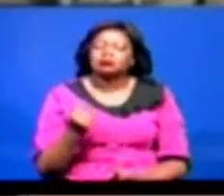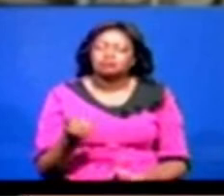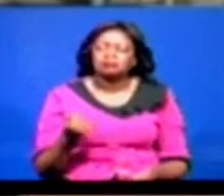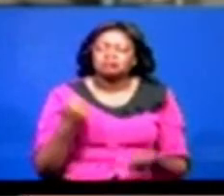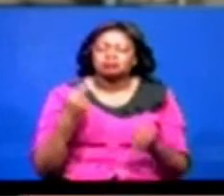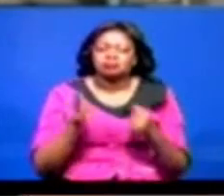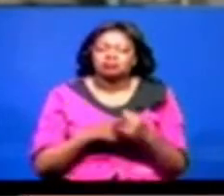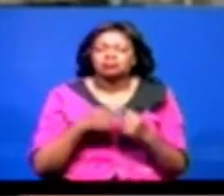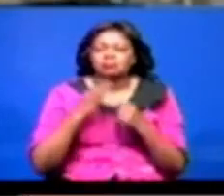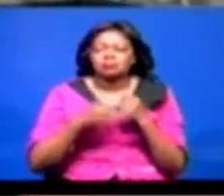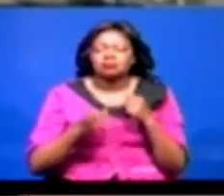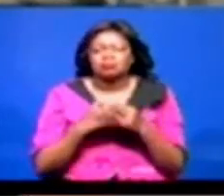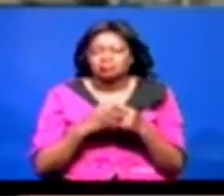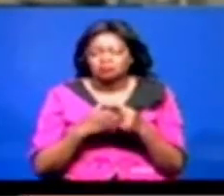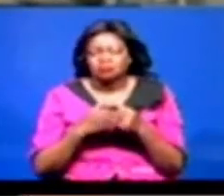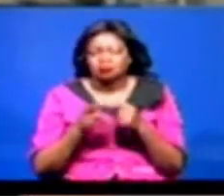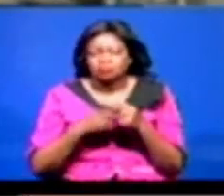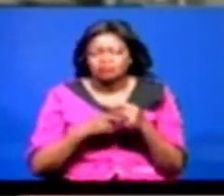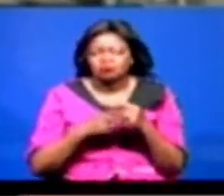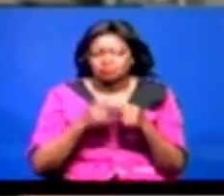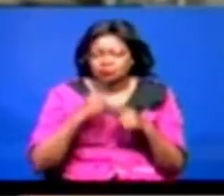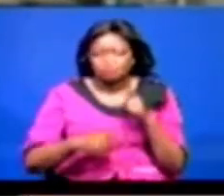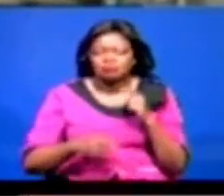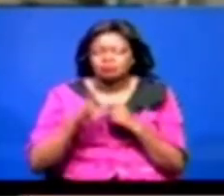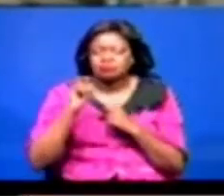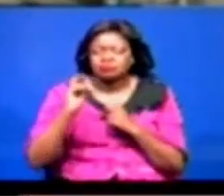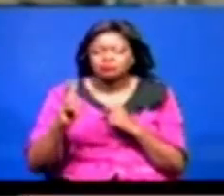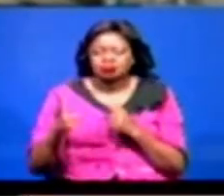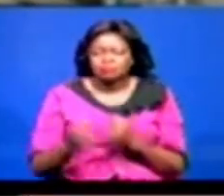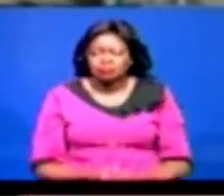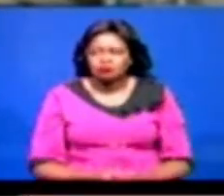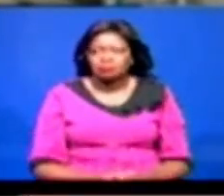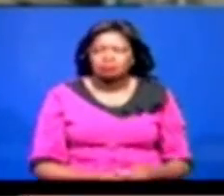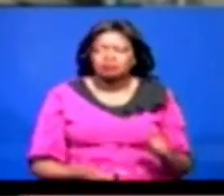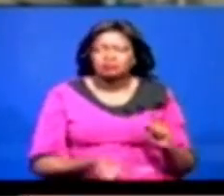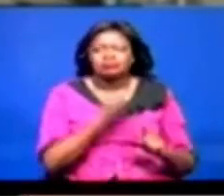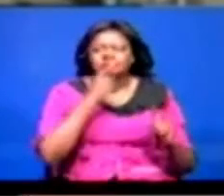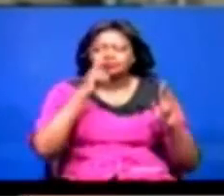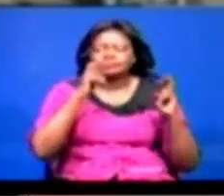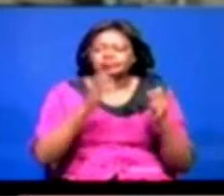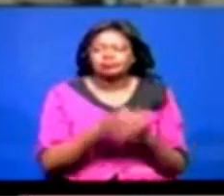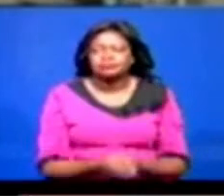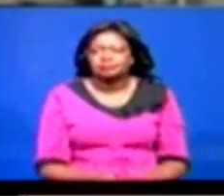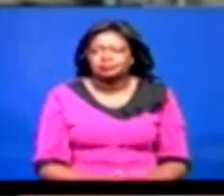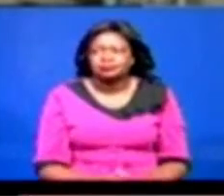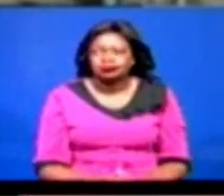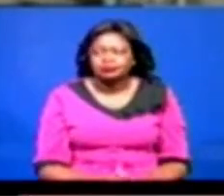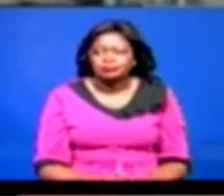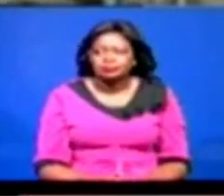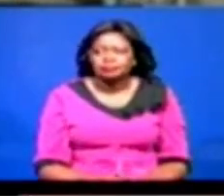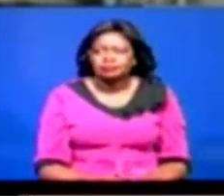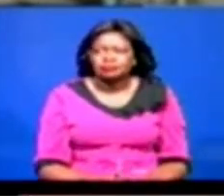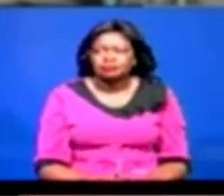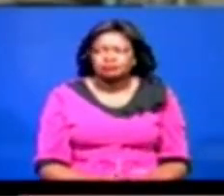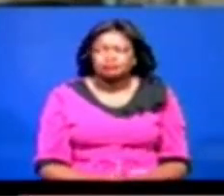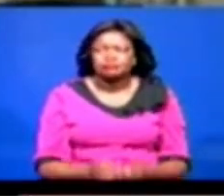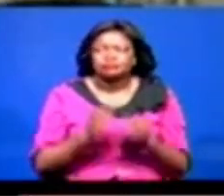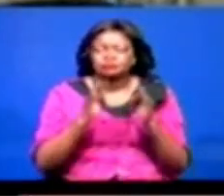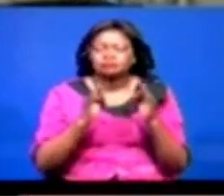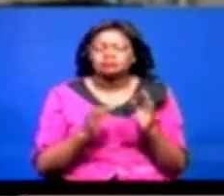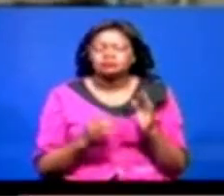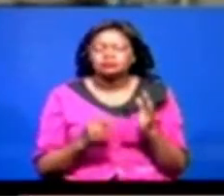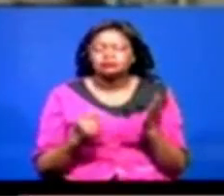2022. So coming to the first issue, which is whether the technology deployed